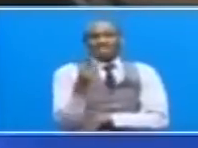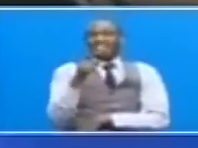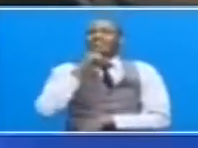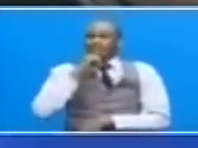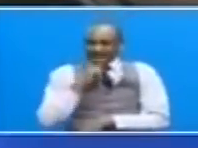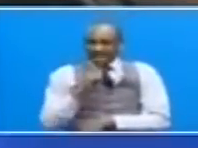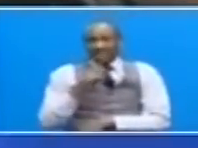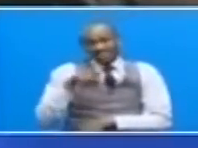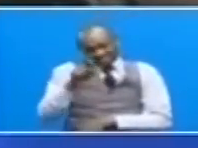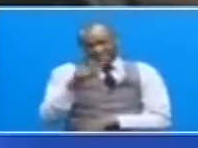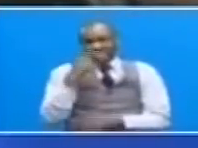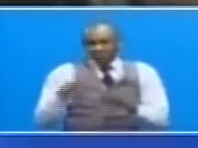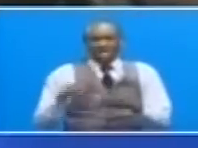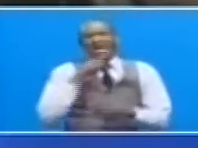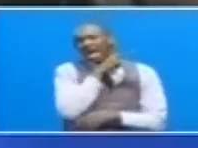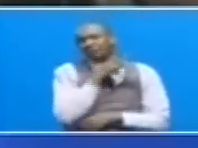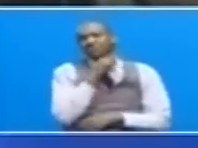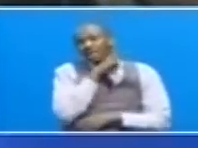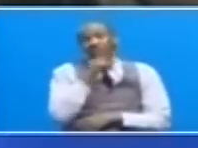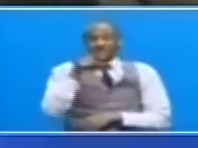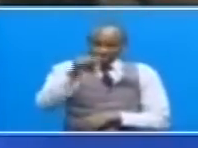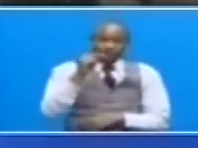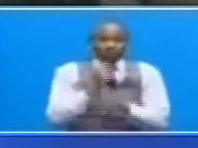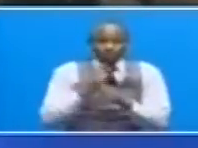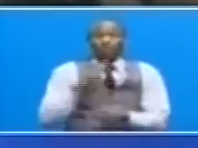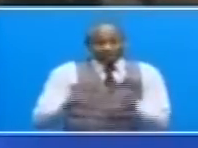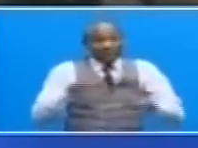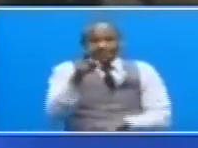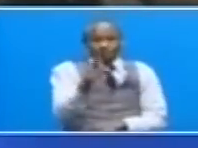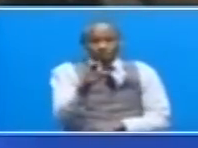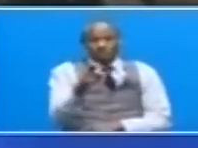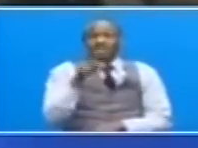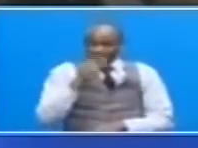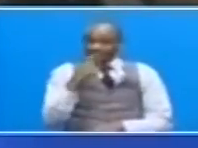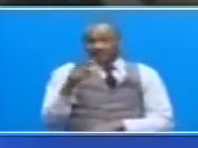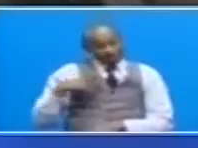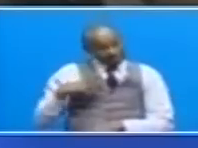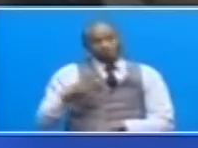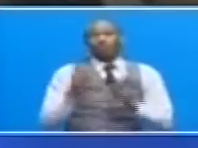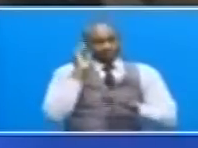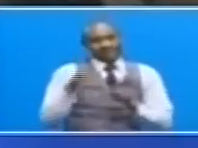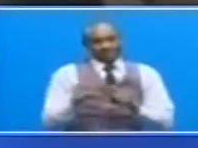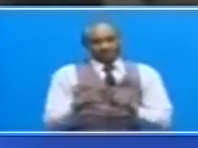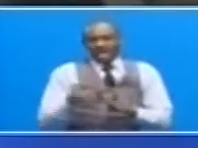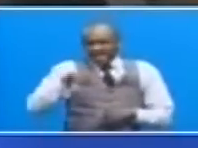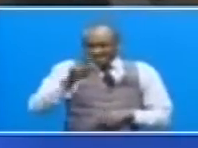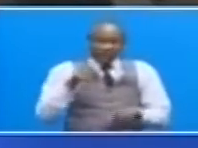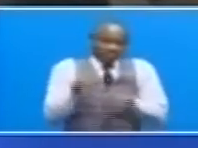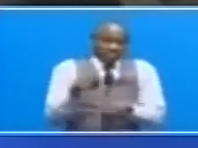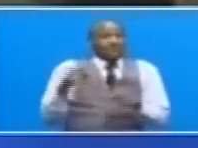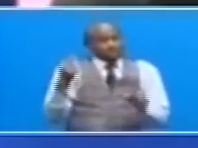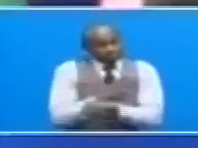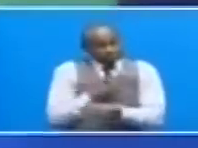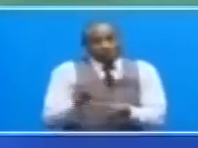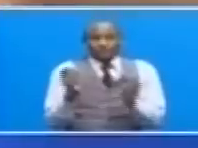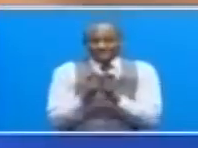minor recounts how she screamed, and he in turn threatened to kill her if she dared to tell anyone. Because of her paralysis, she could not